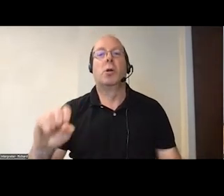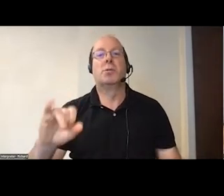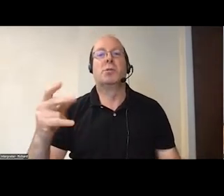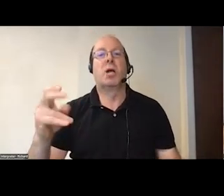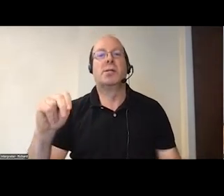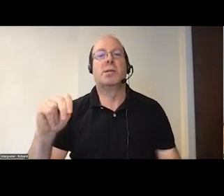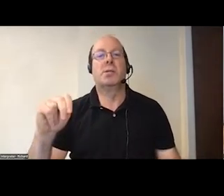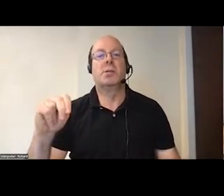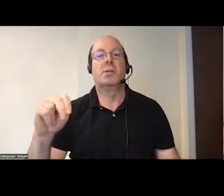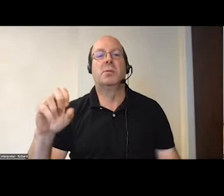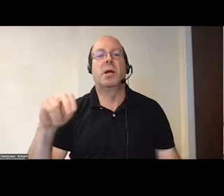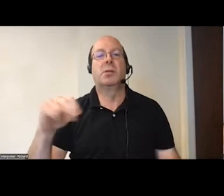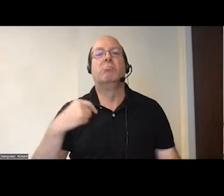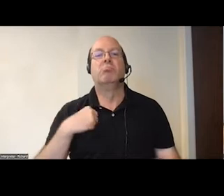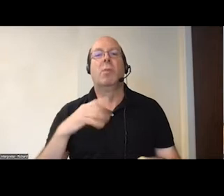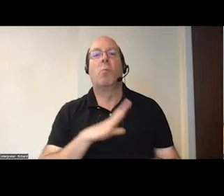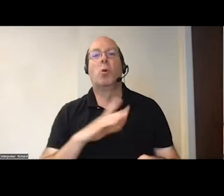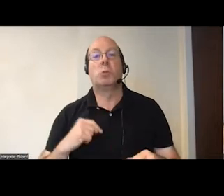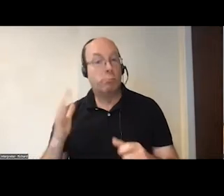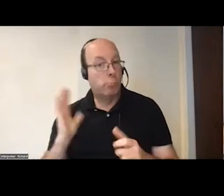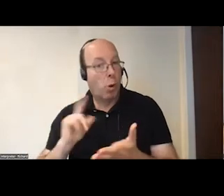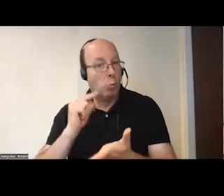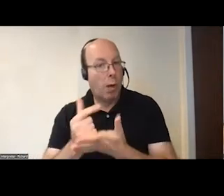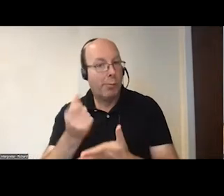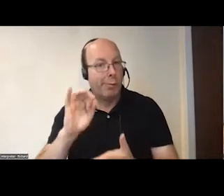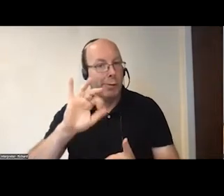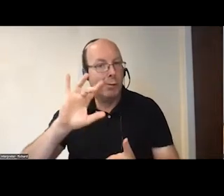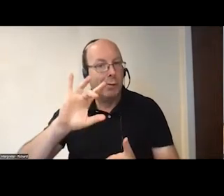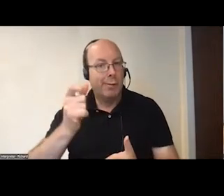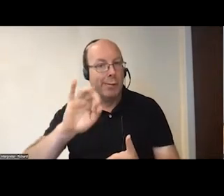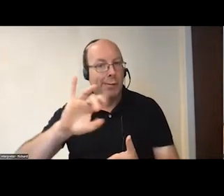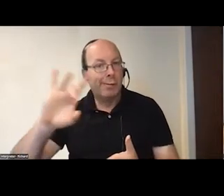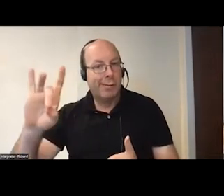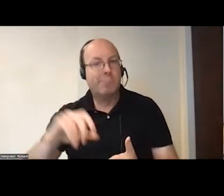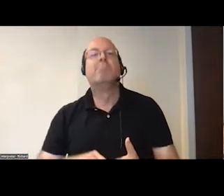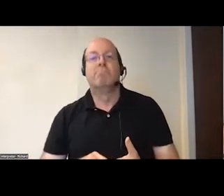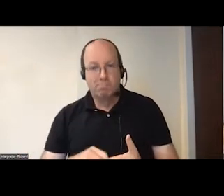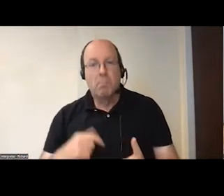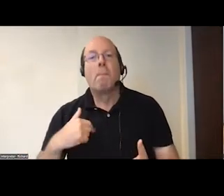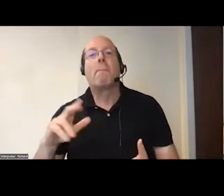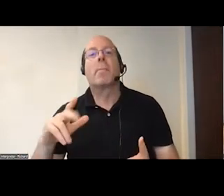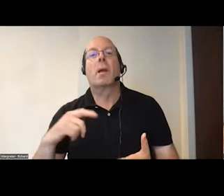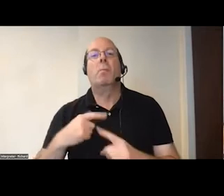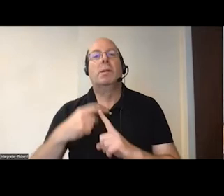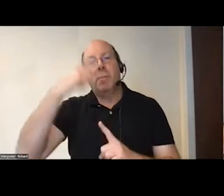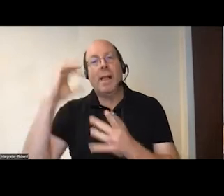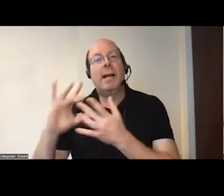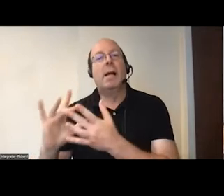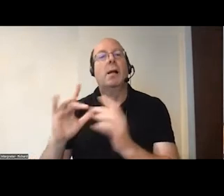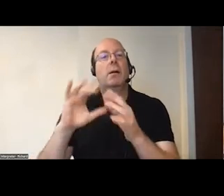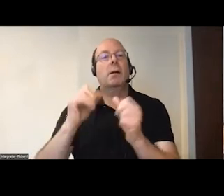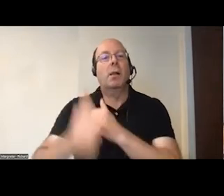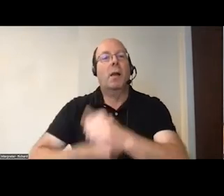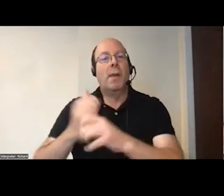the University of Rochester Board of Trustees. I co-chair the Diversity Advisory Council, as well as the Black Alumni Network Mentoring and